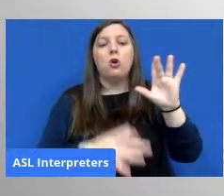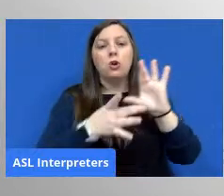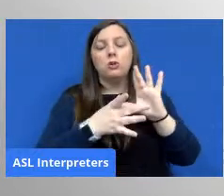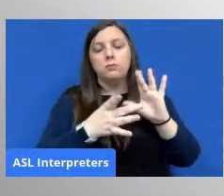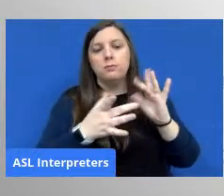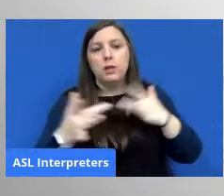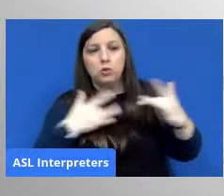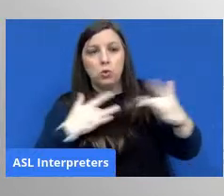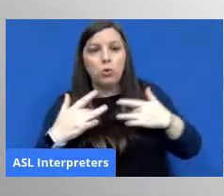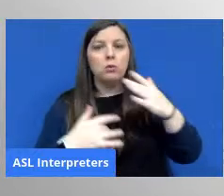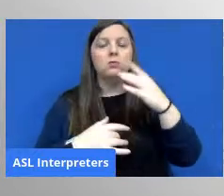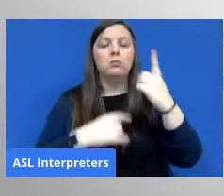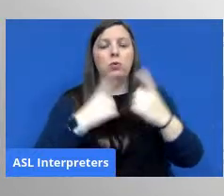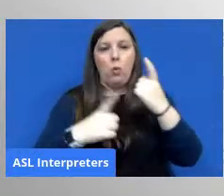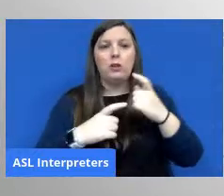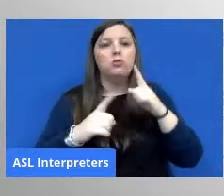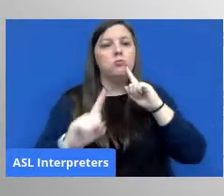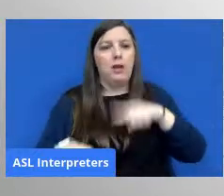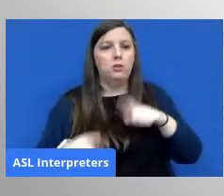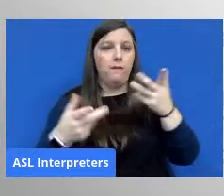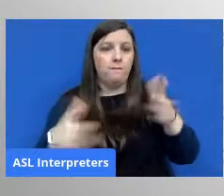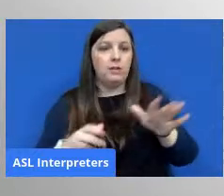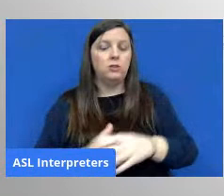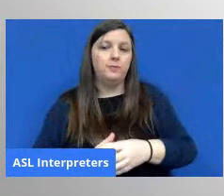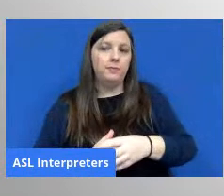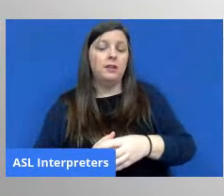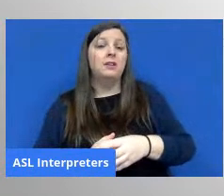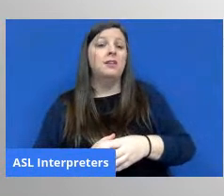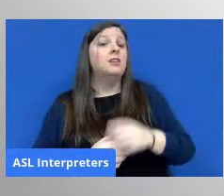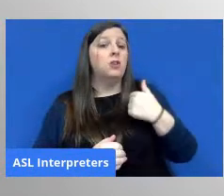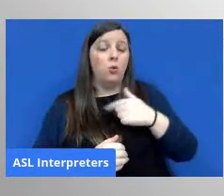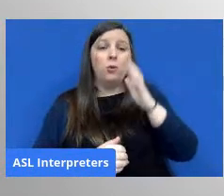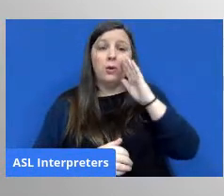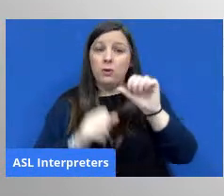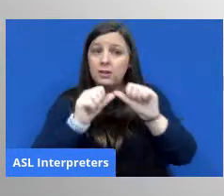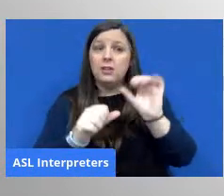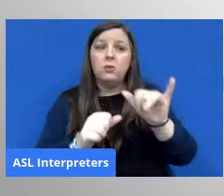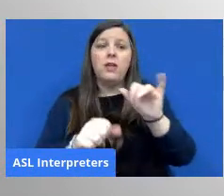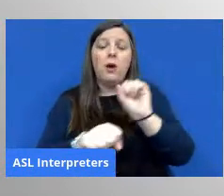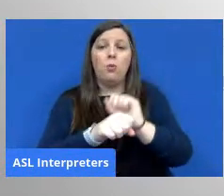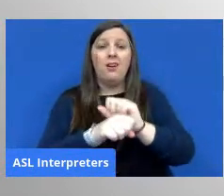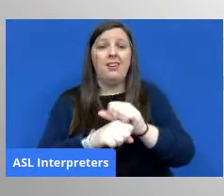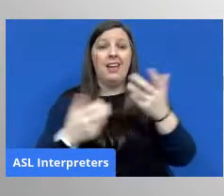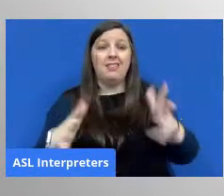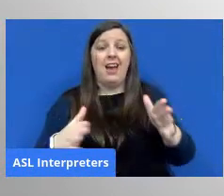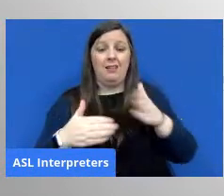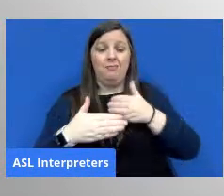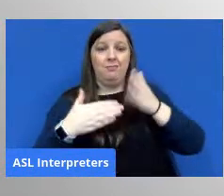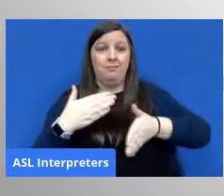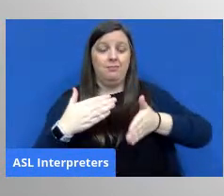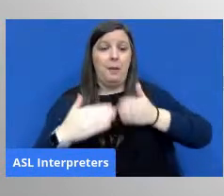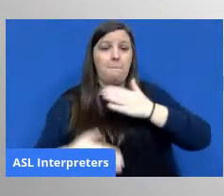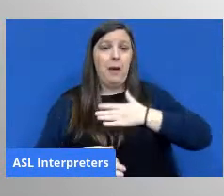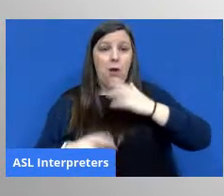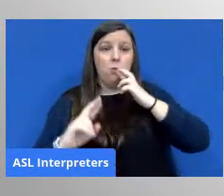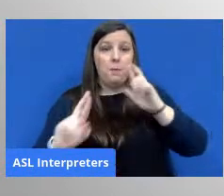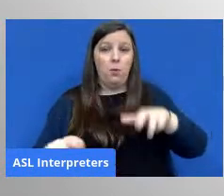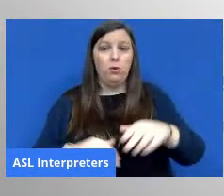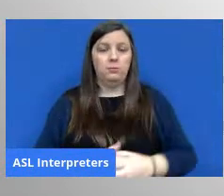moving forward in our work on, and that concludes my report.